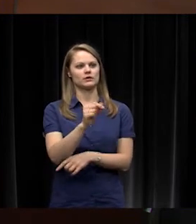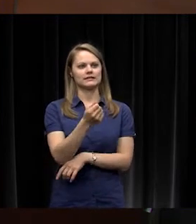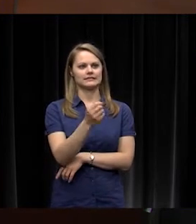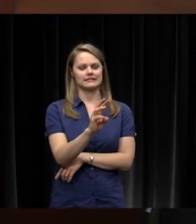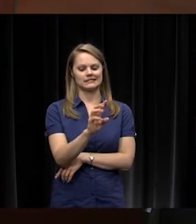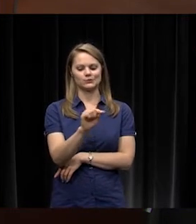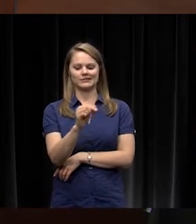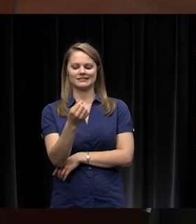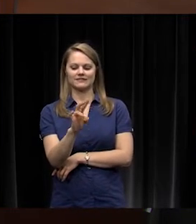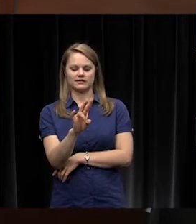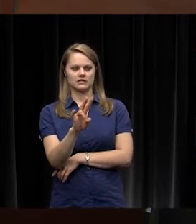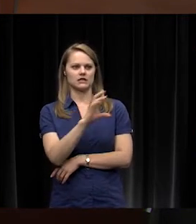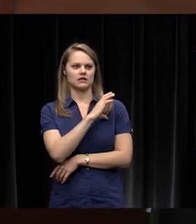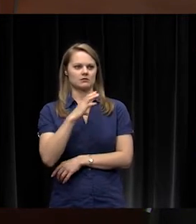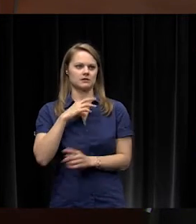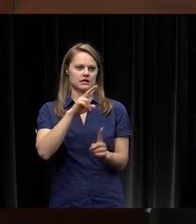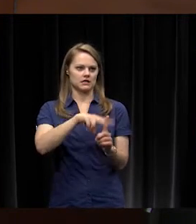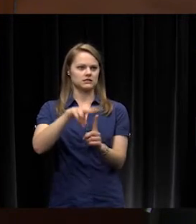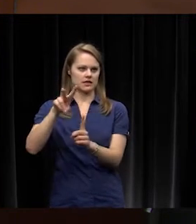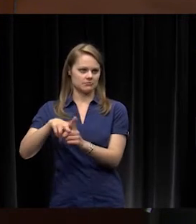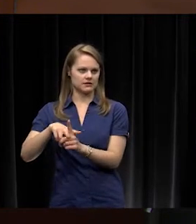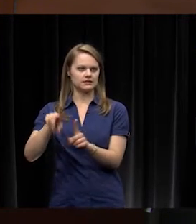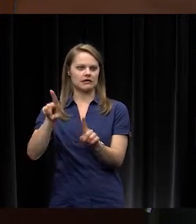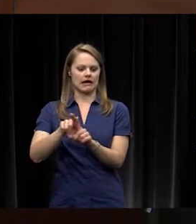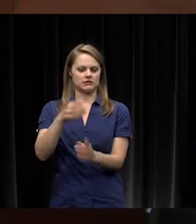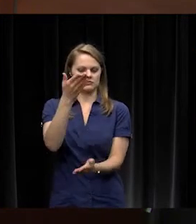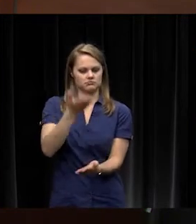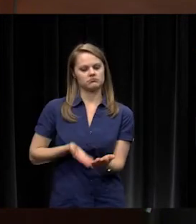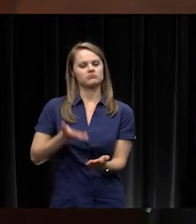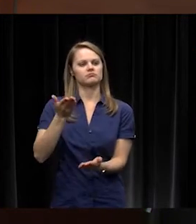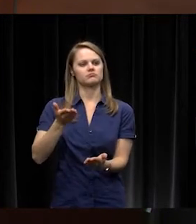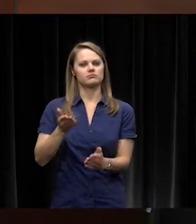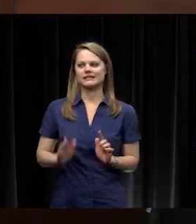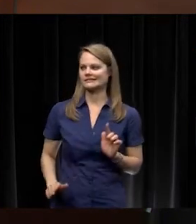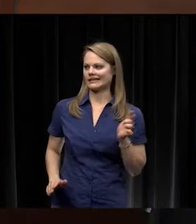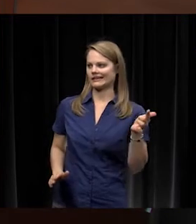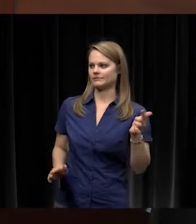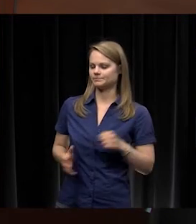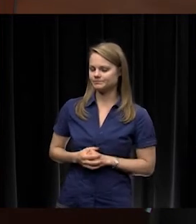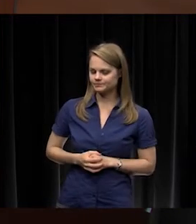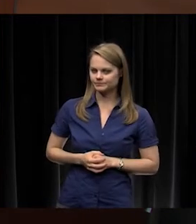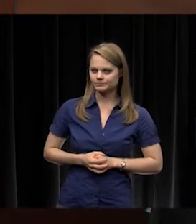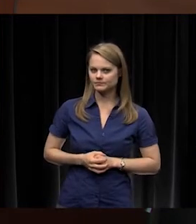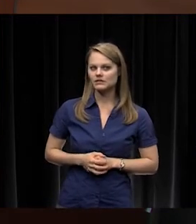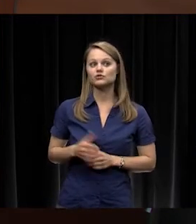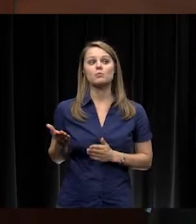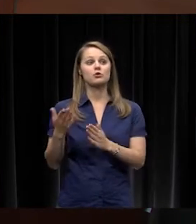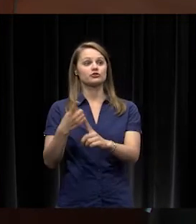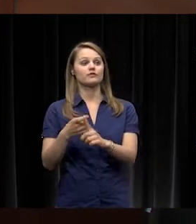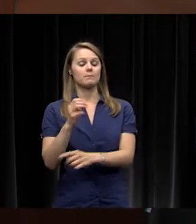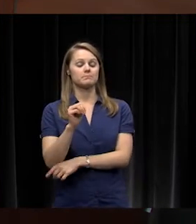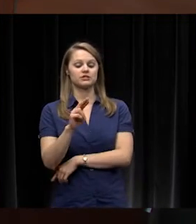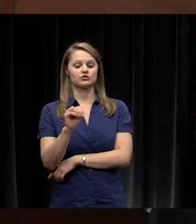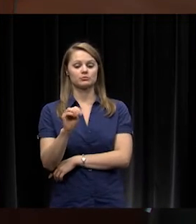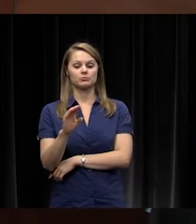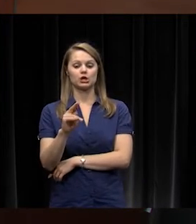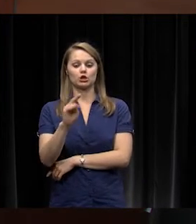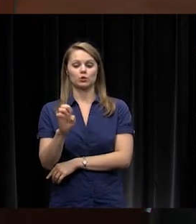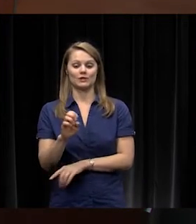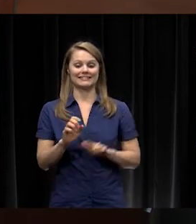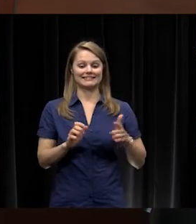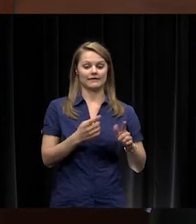committee assignments as presented. Second. So I have a motion by Mr. McCune, a second by Mr.